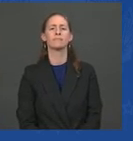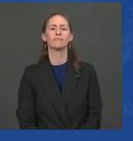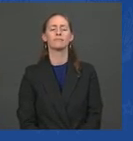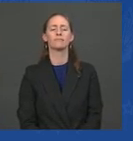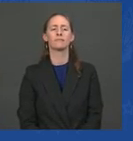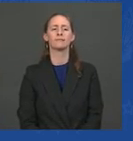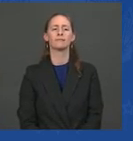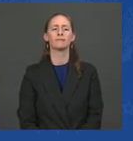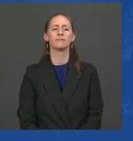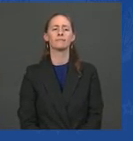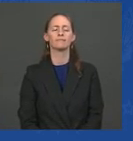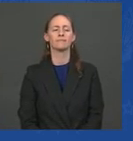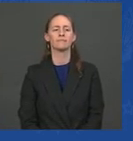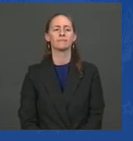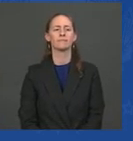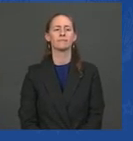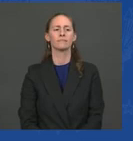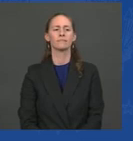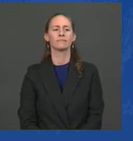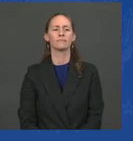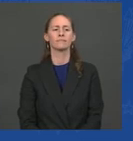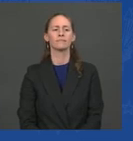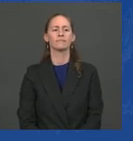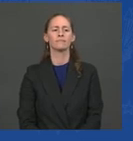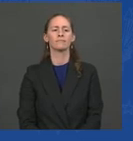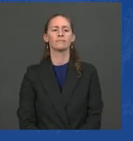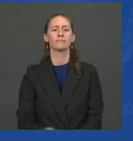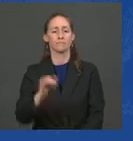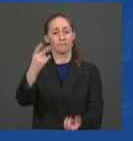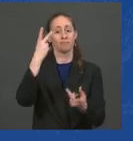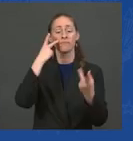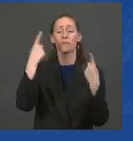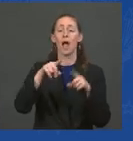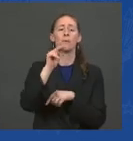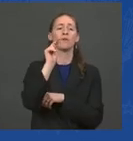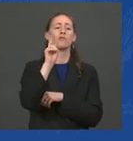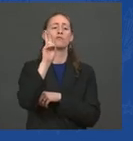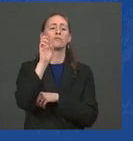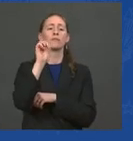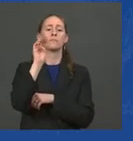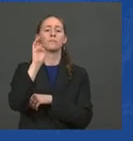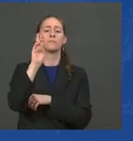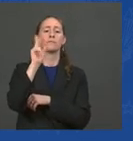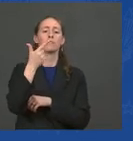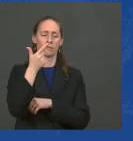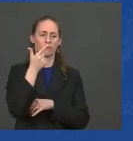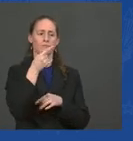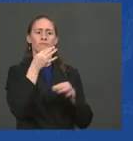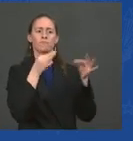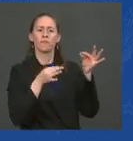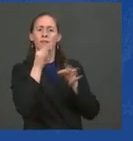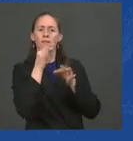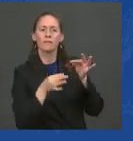in the Nuremberg tribunals, the blueprint we see in those tribunals, the blueprint